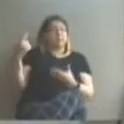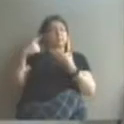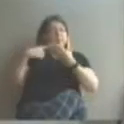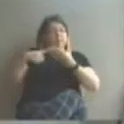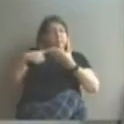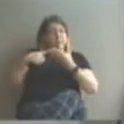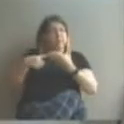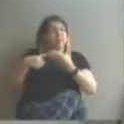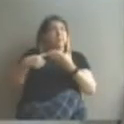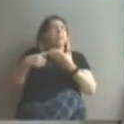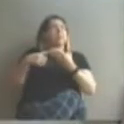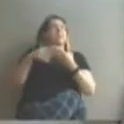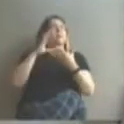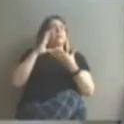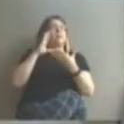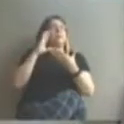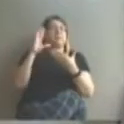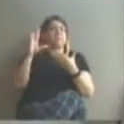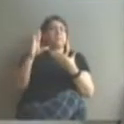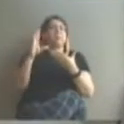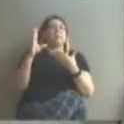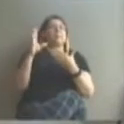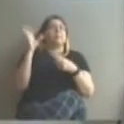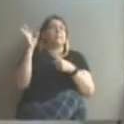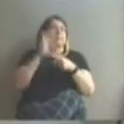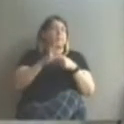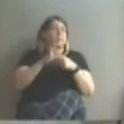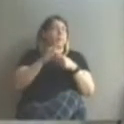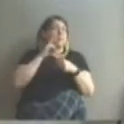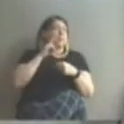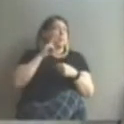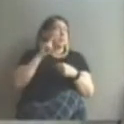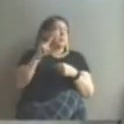discussion, we're going to move to a vote for